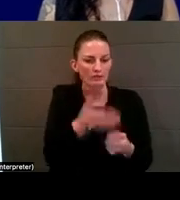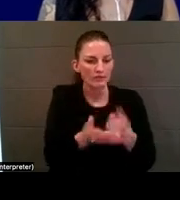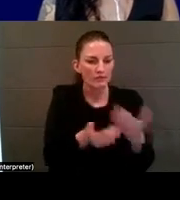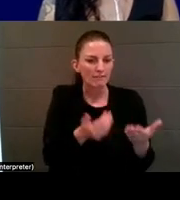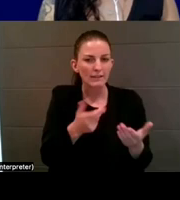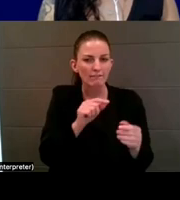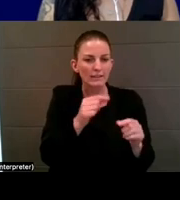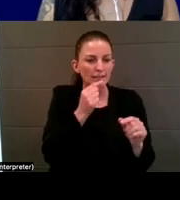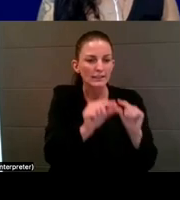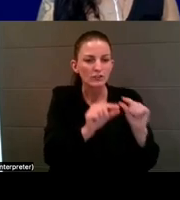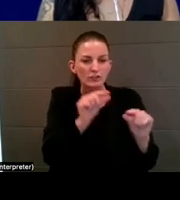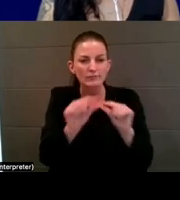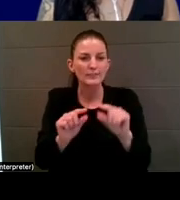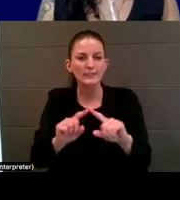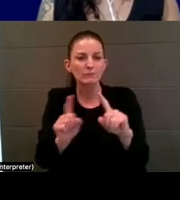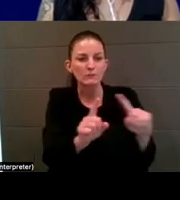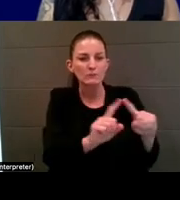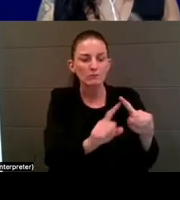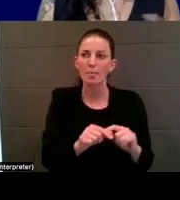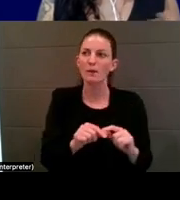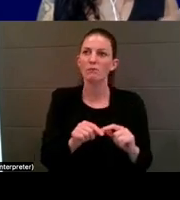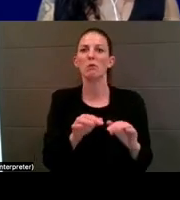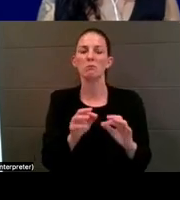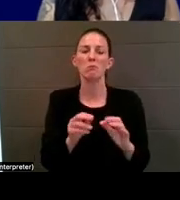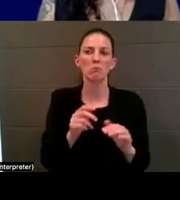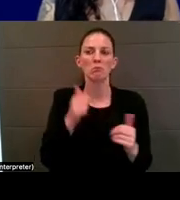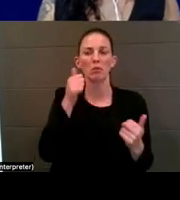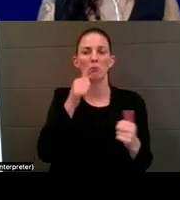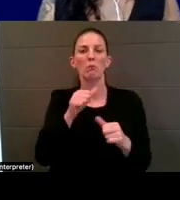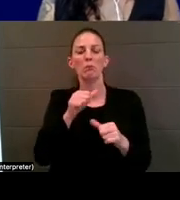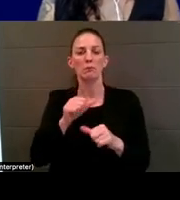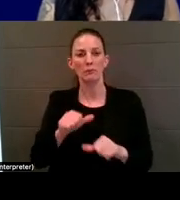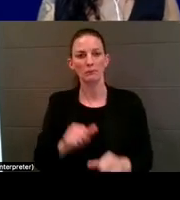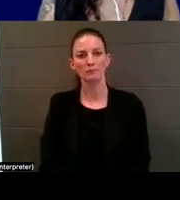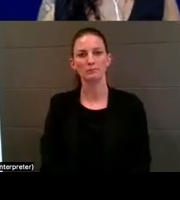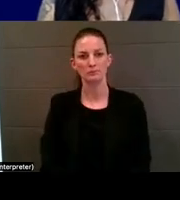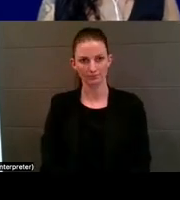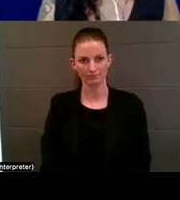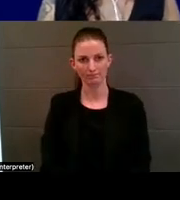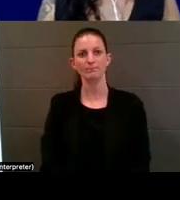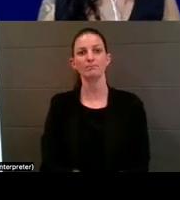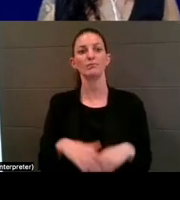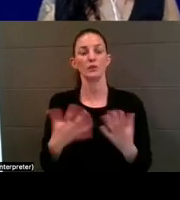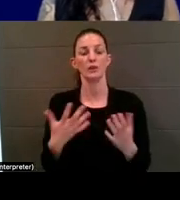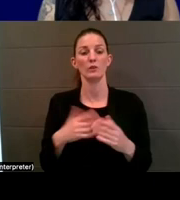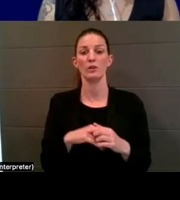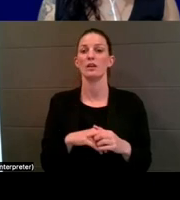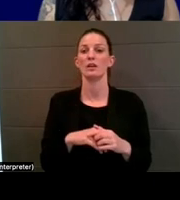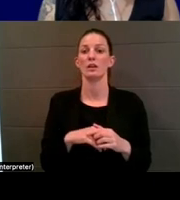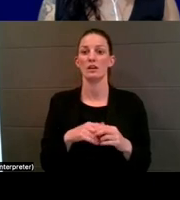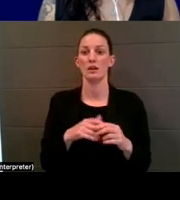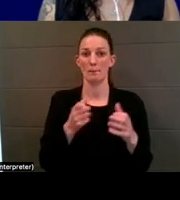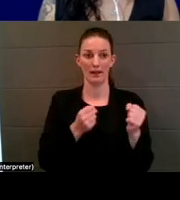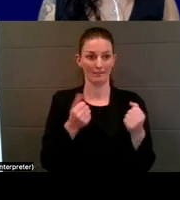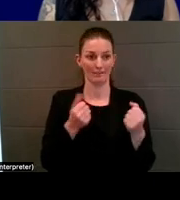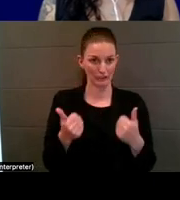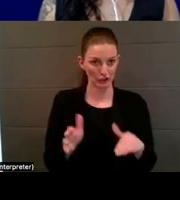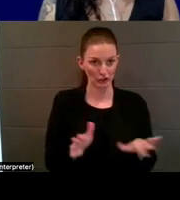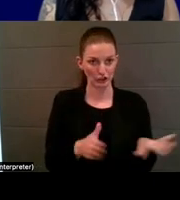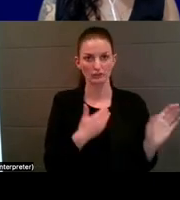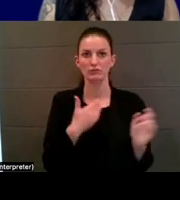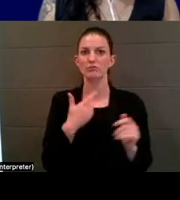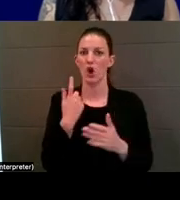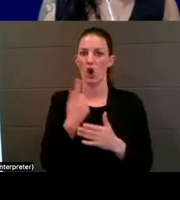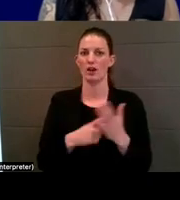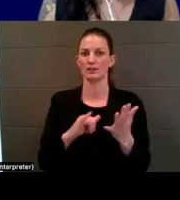Okay. So when we're thinking about solids and upwards, from 2 years, children will continue to fine-tune the skills they have